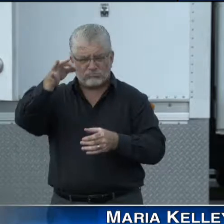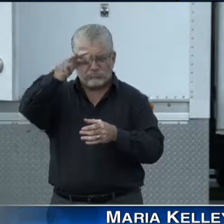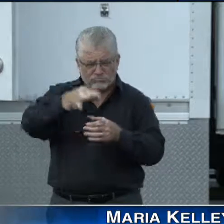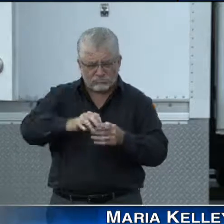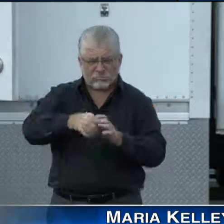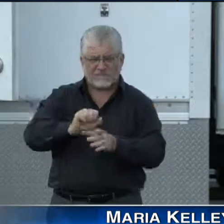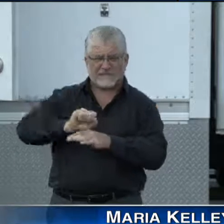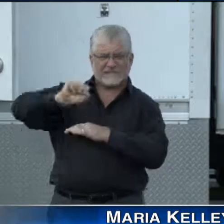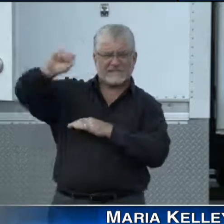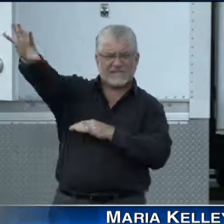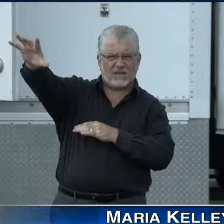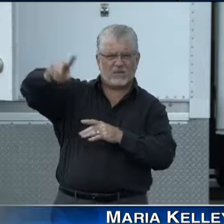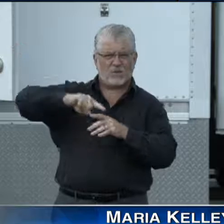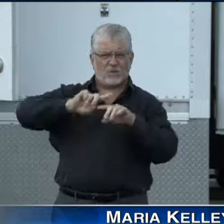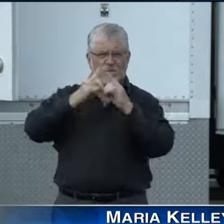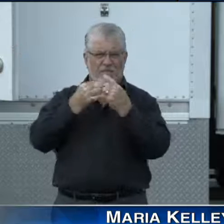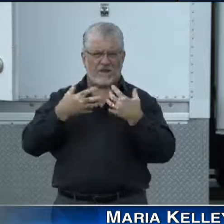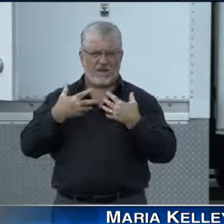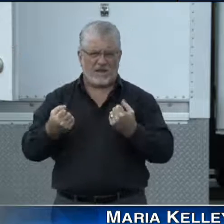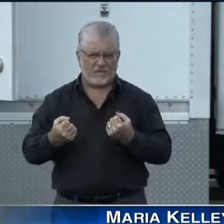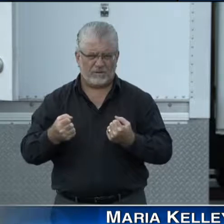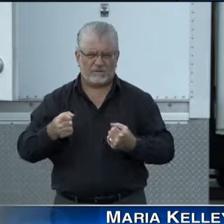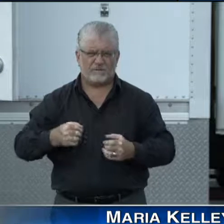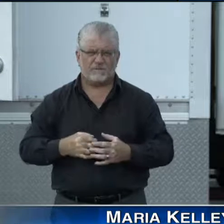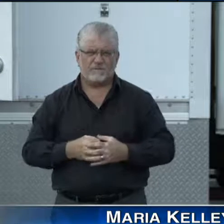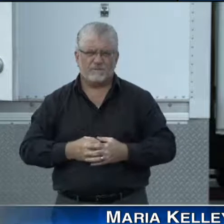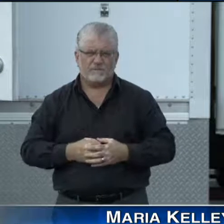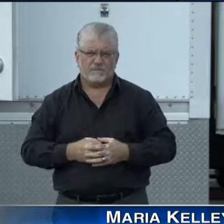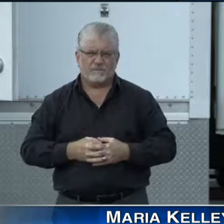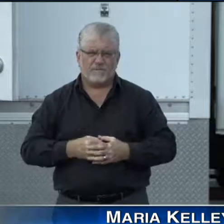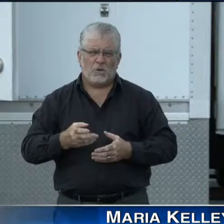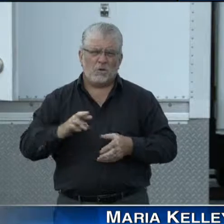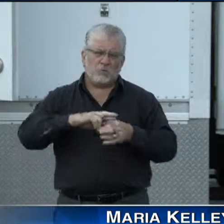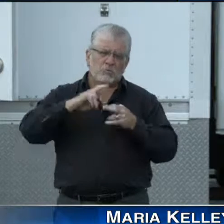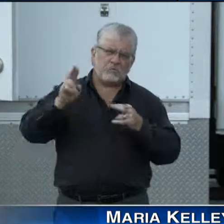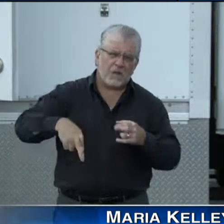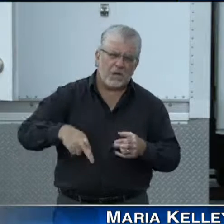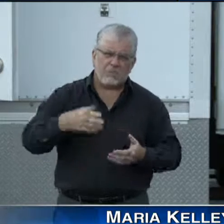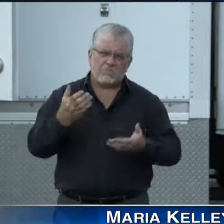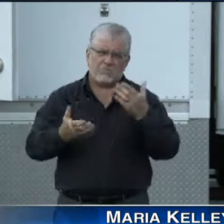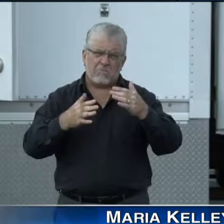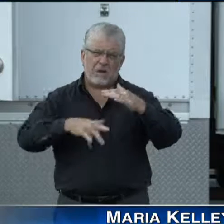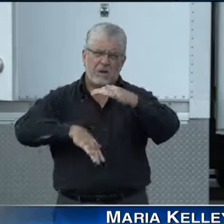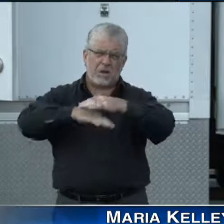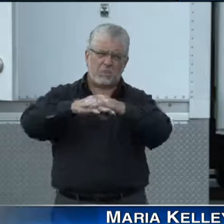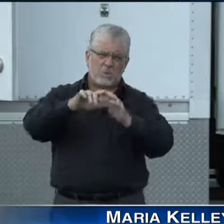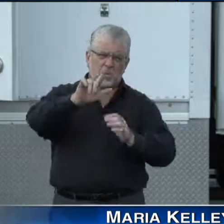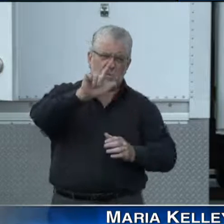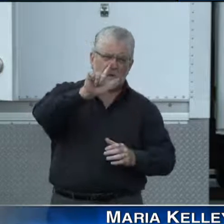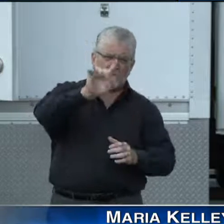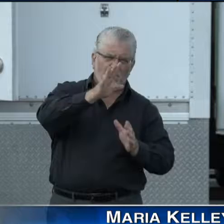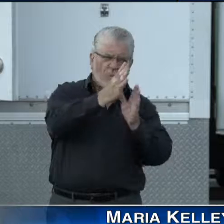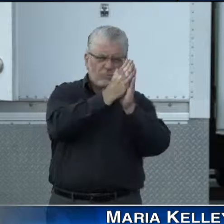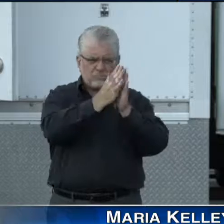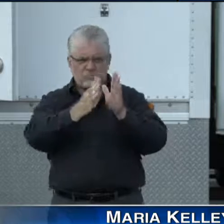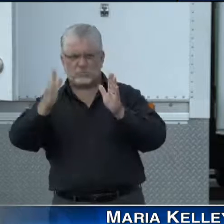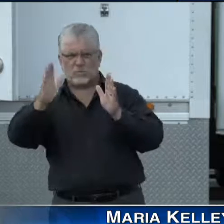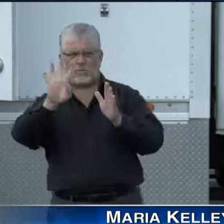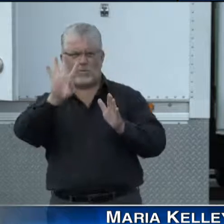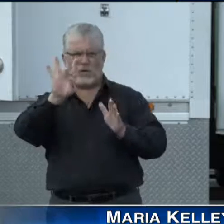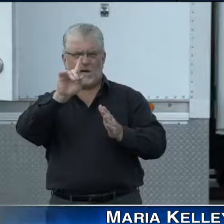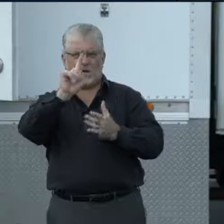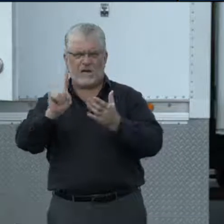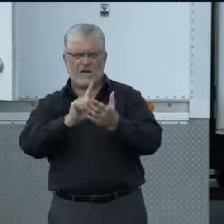Health. Results are typically returned within 24 to 48 hours to Welsh Mountain, where